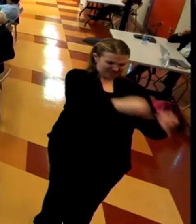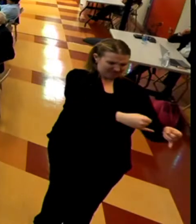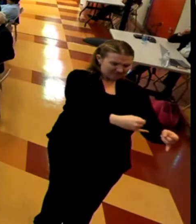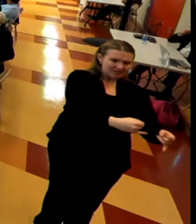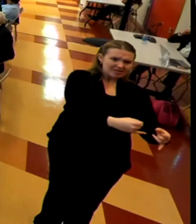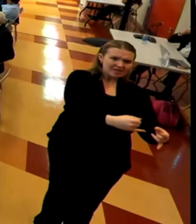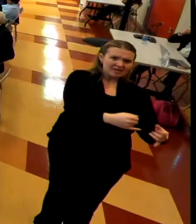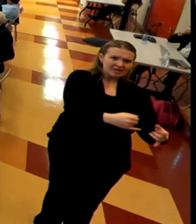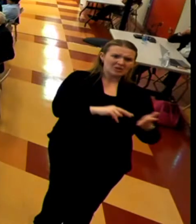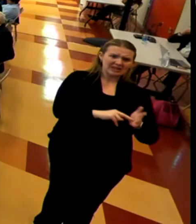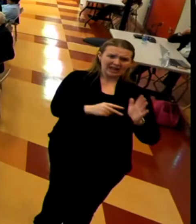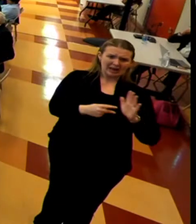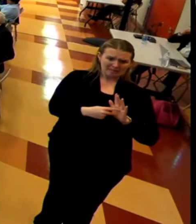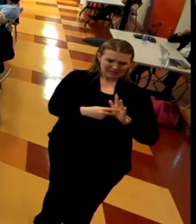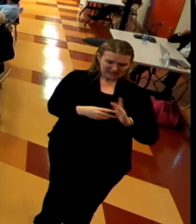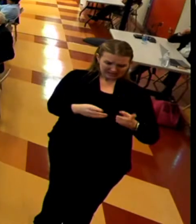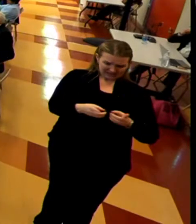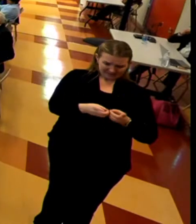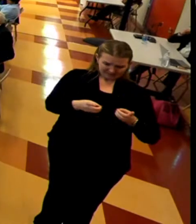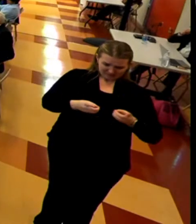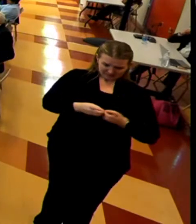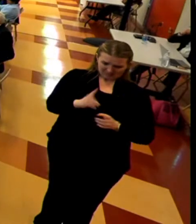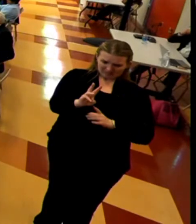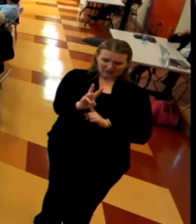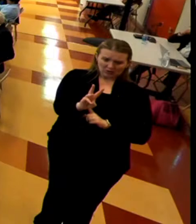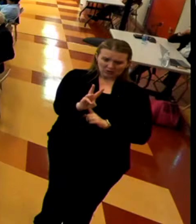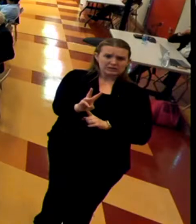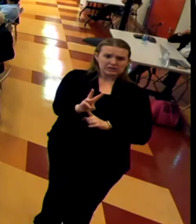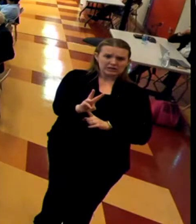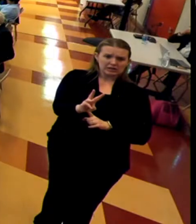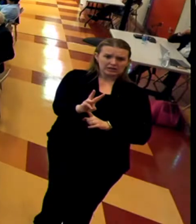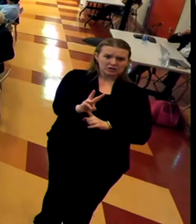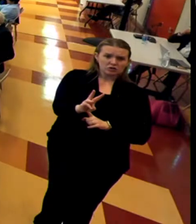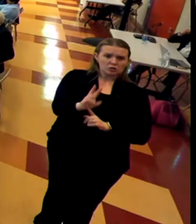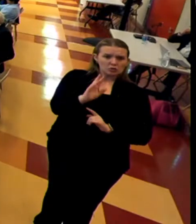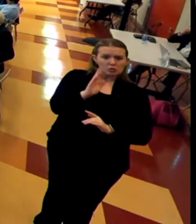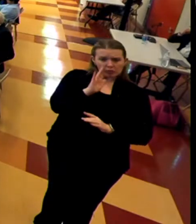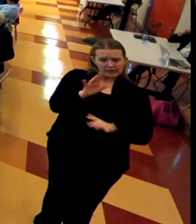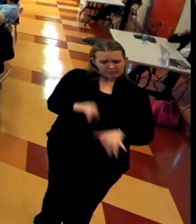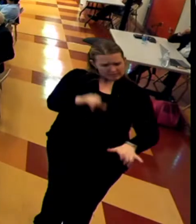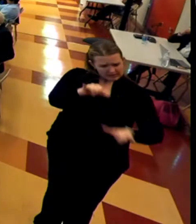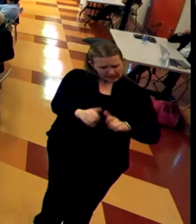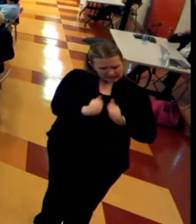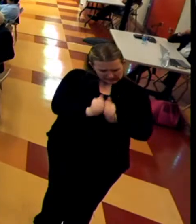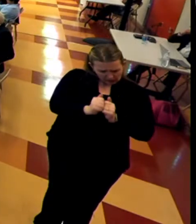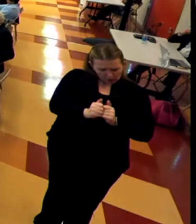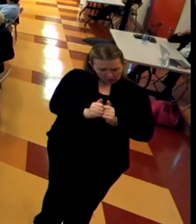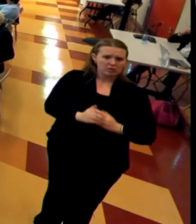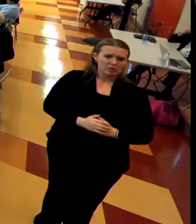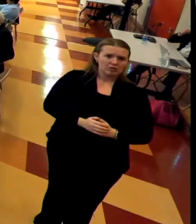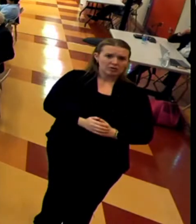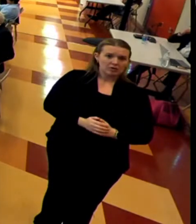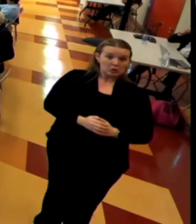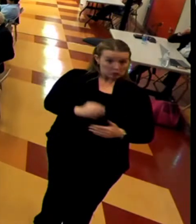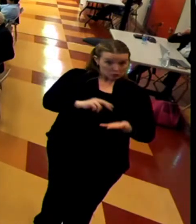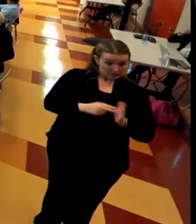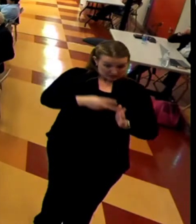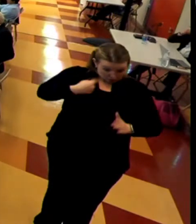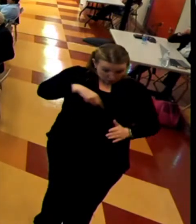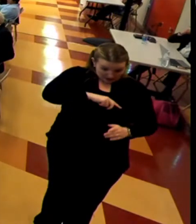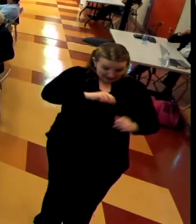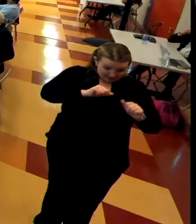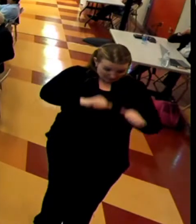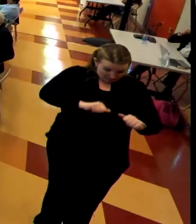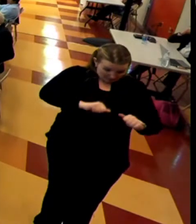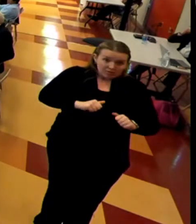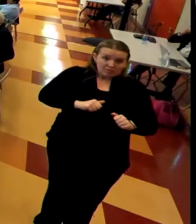keep District 6 intact, which we have the possibility of getting